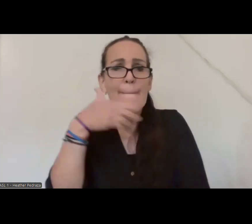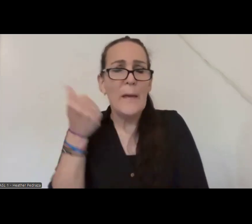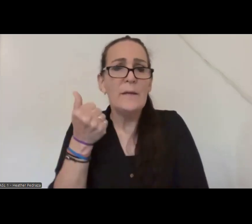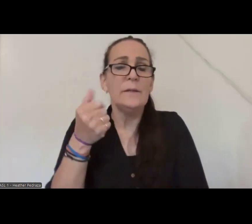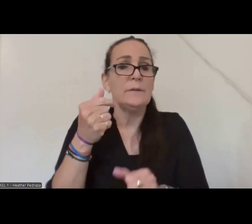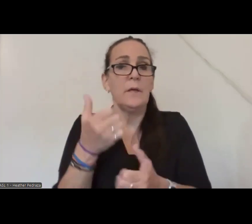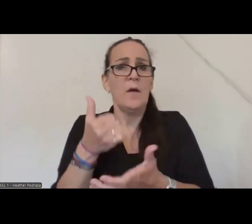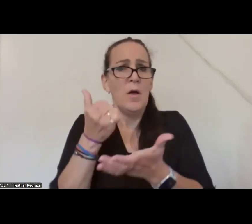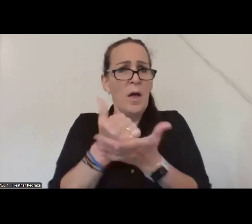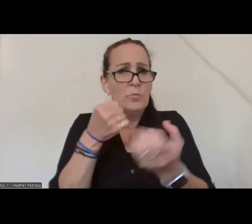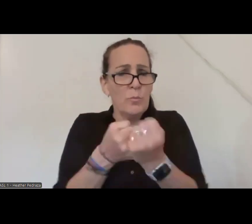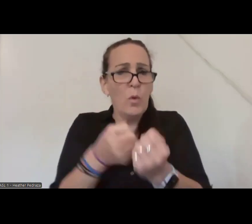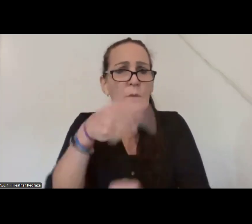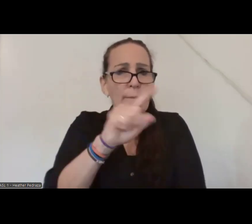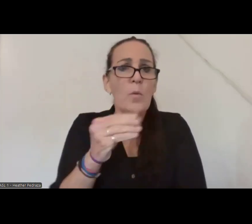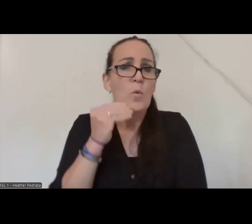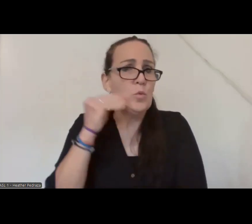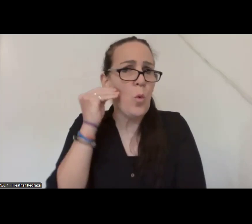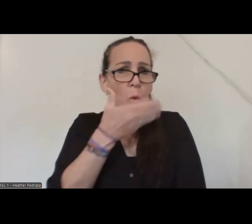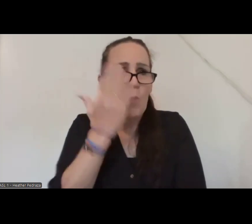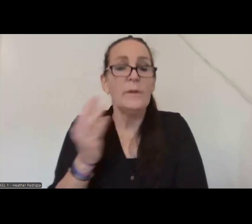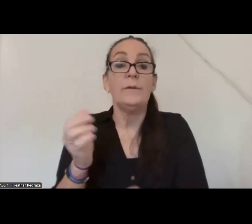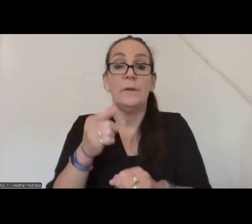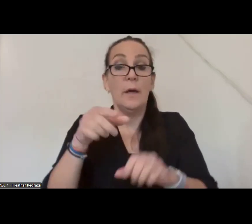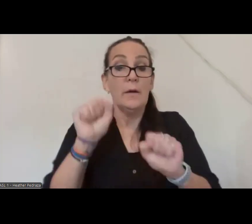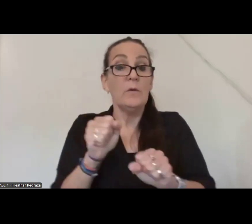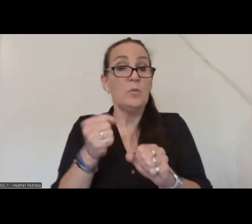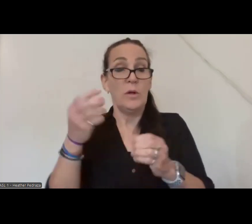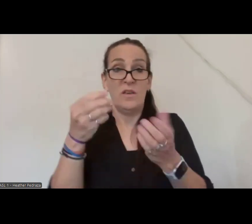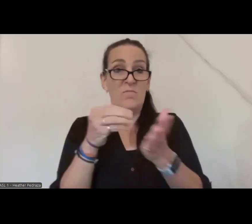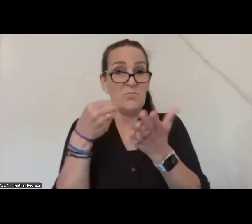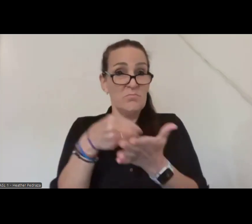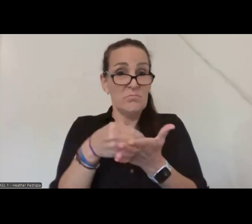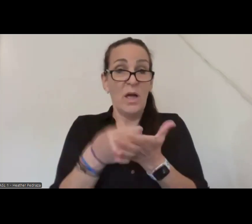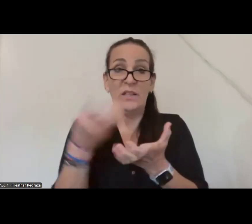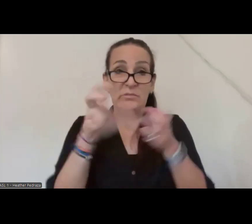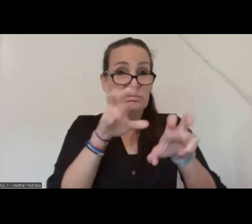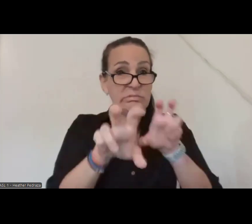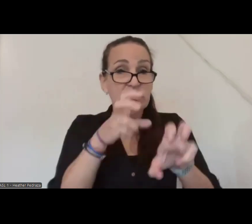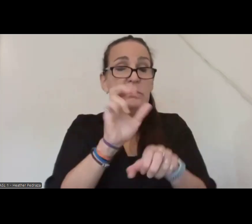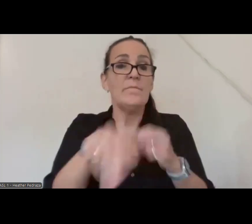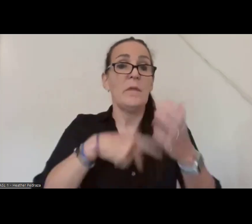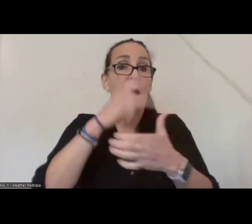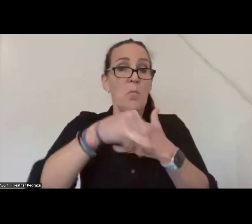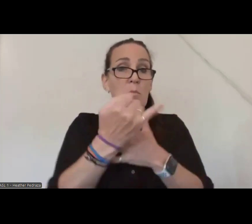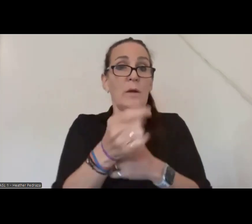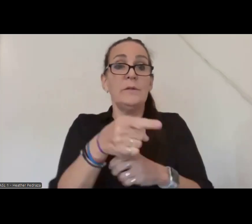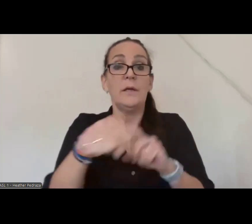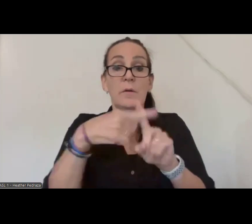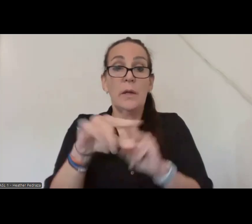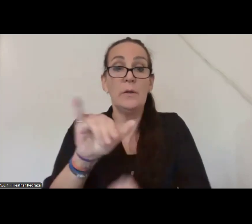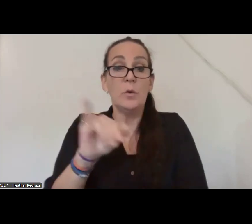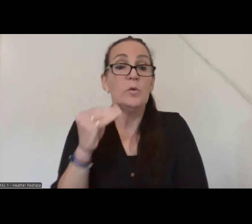investing millions in numerous deeply affordable housing projects and in the Home Safe program, an